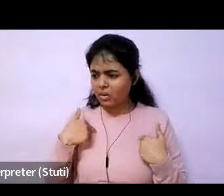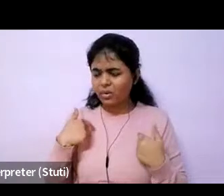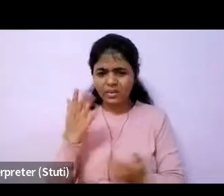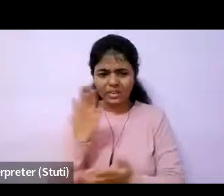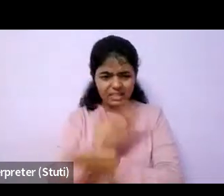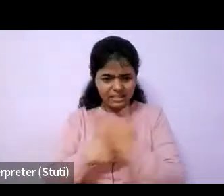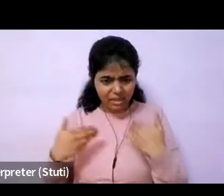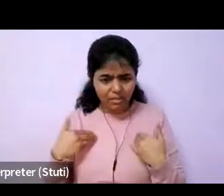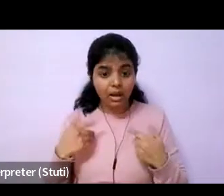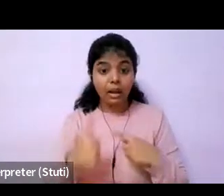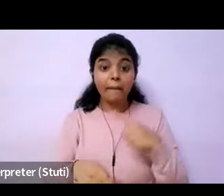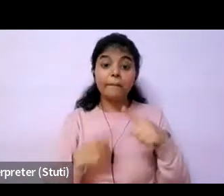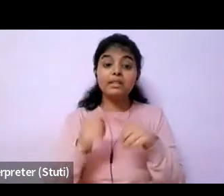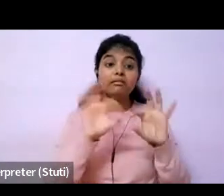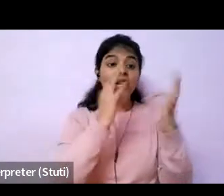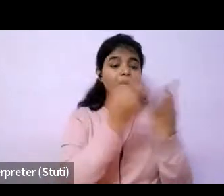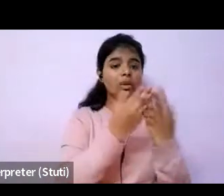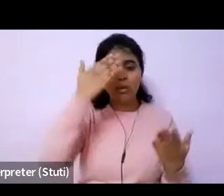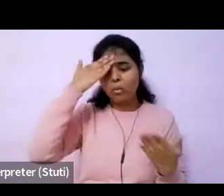the family and the social